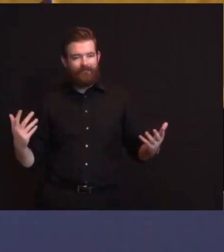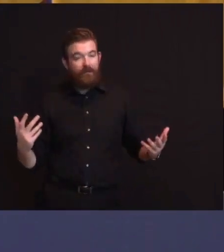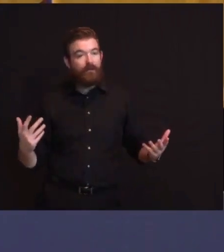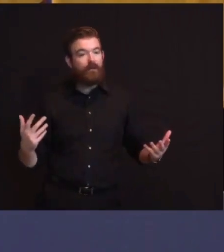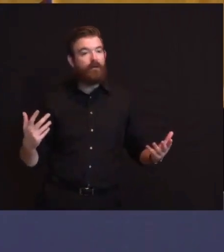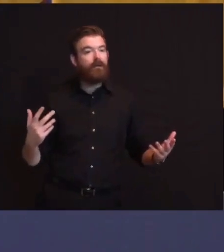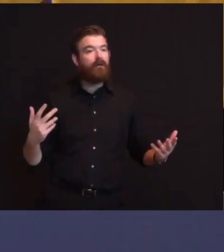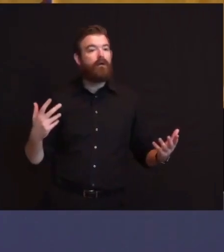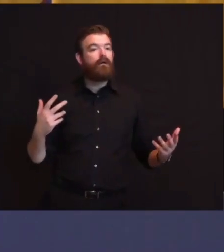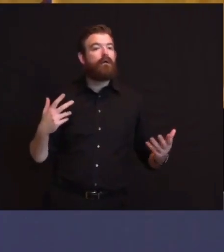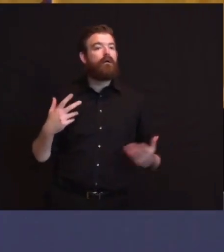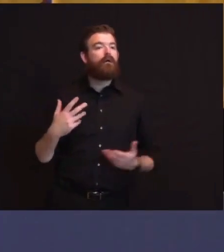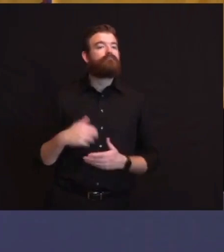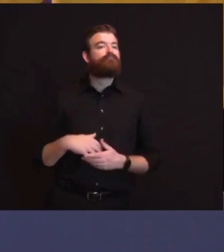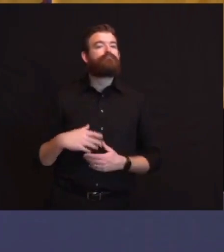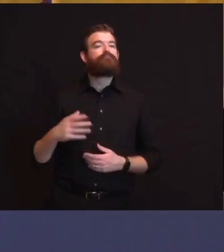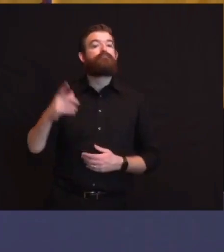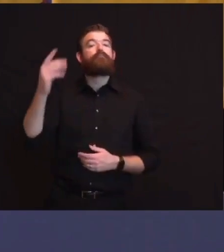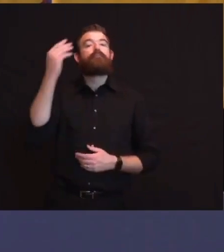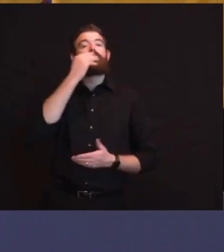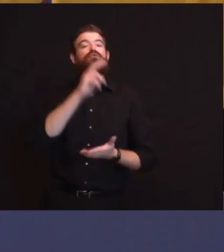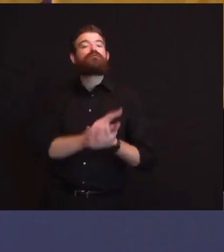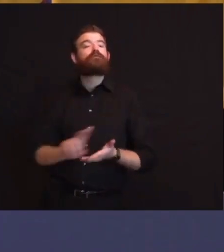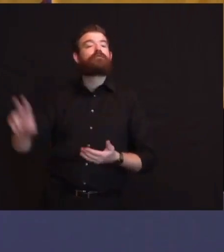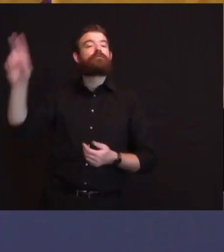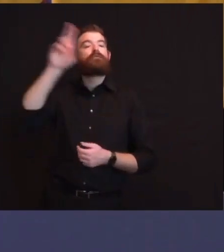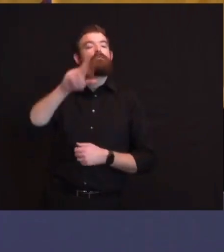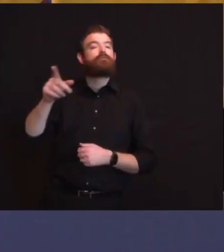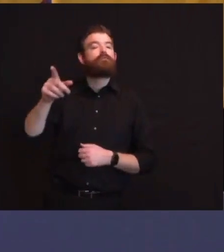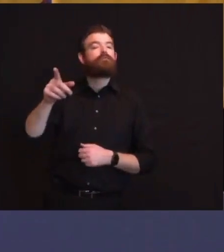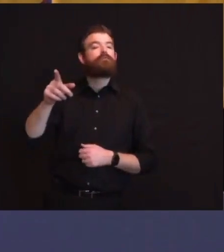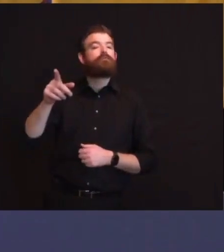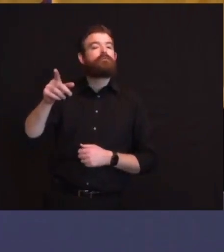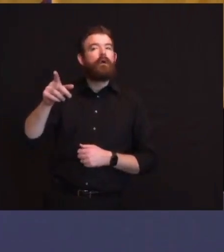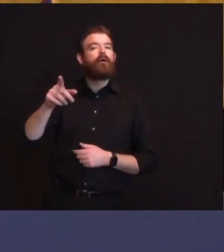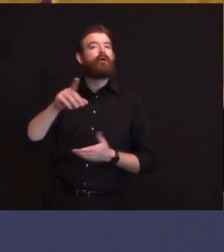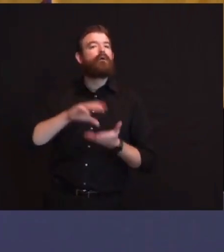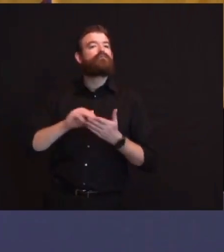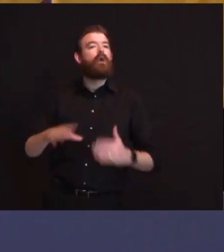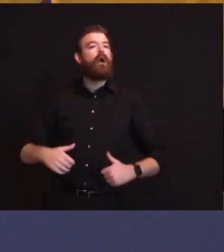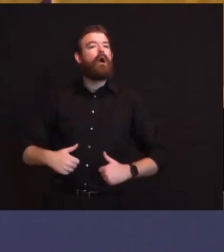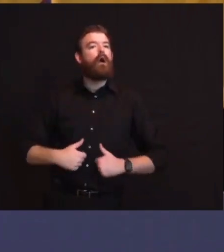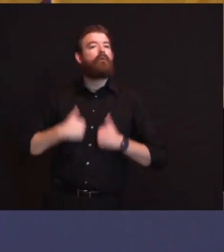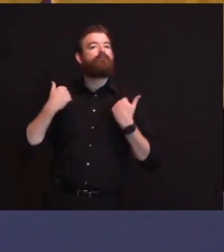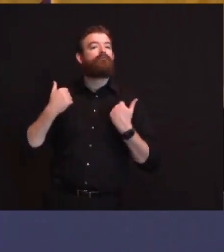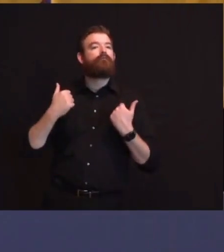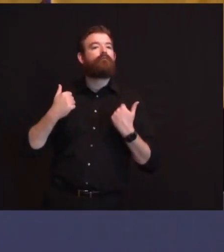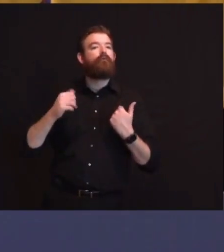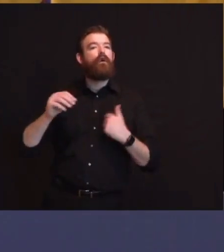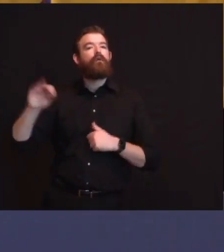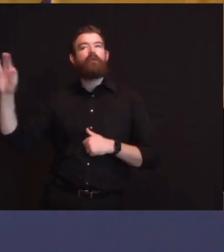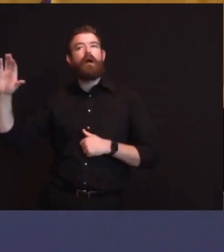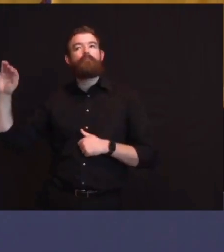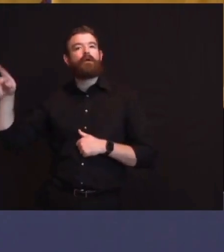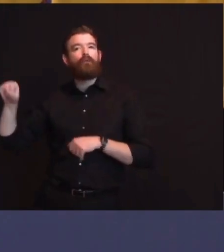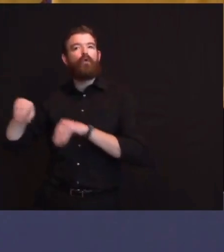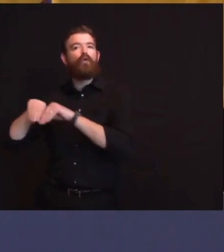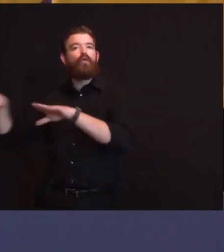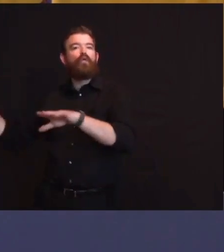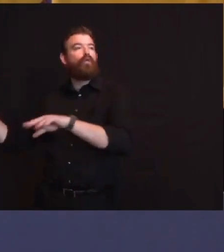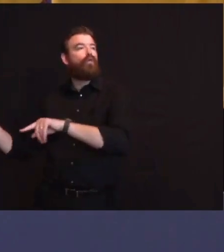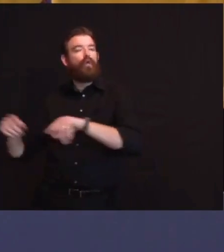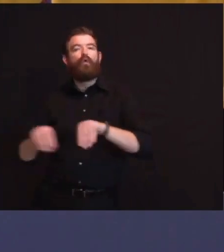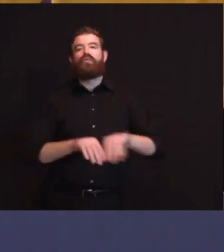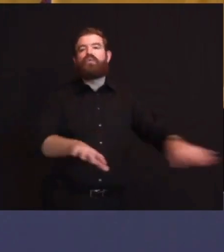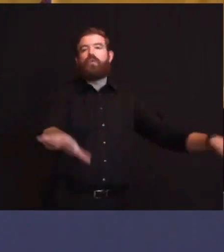University and others of late. And that's got to change. That has got to change, because the virus ain't going to change. What we do has